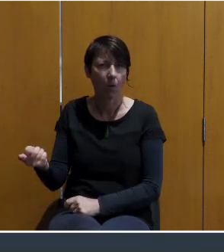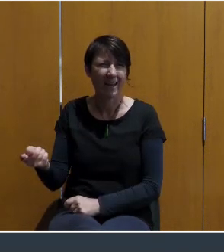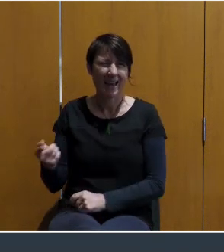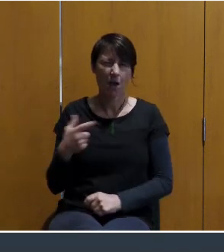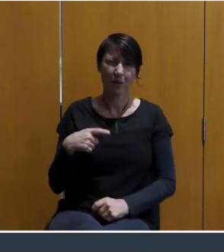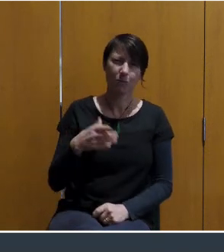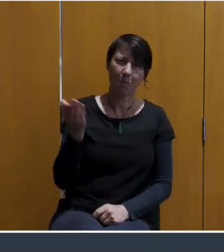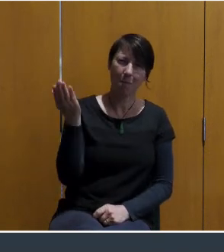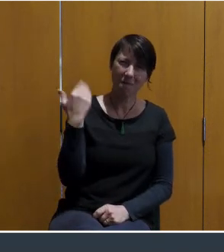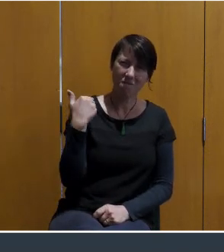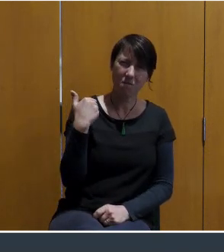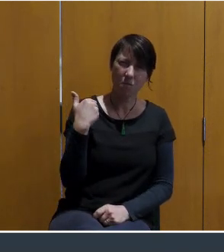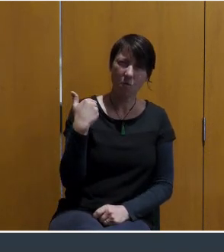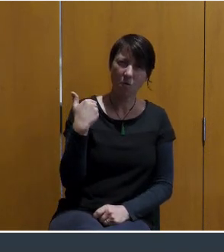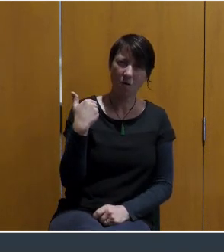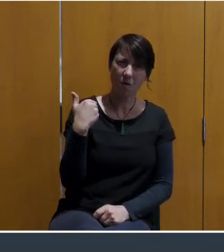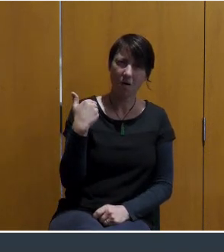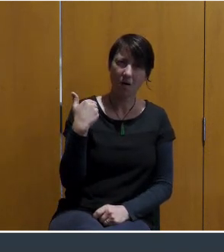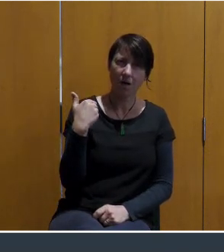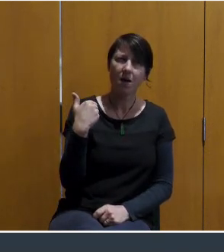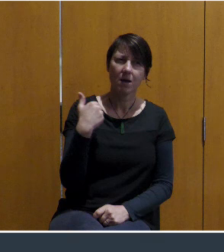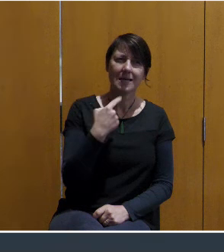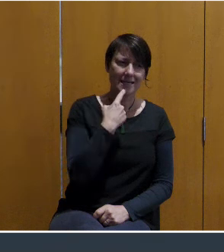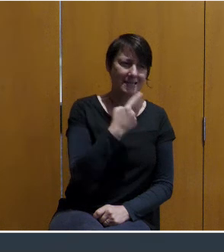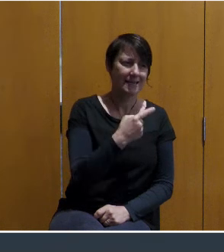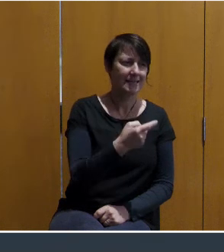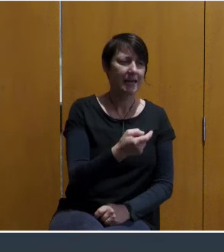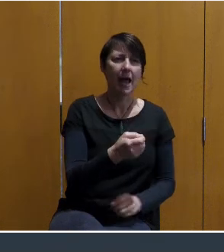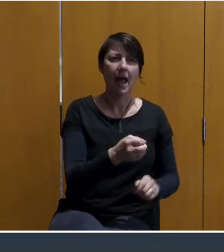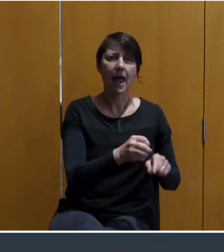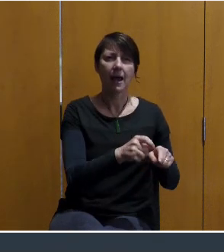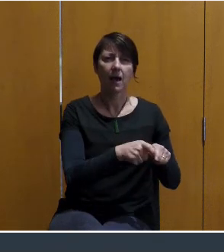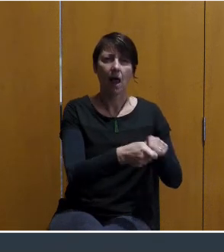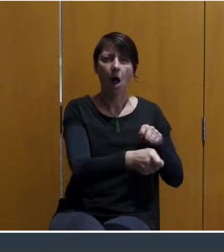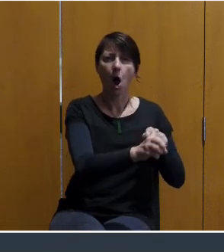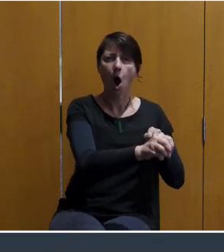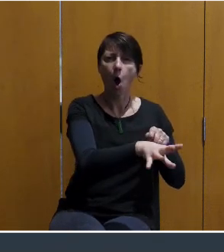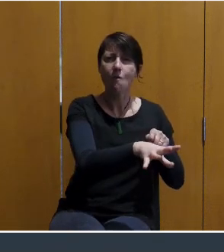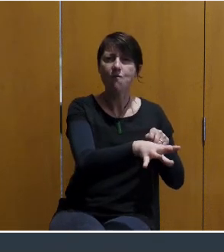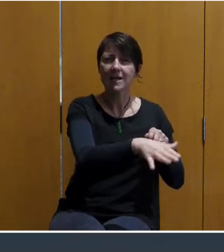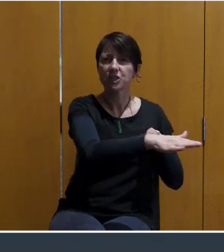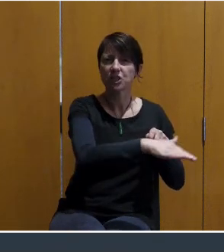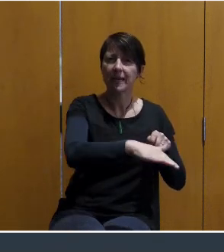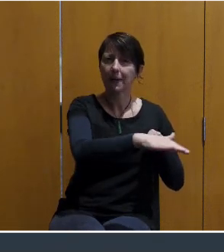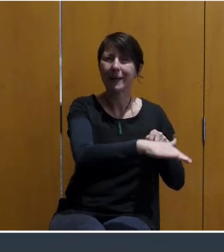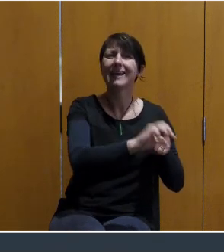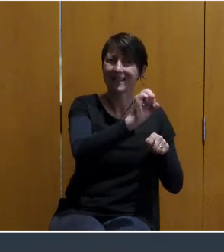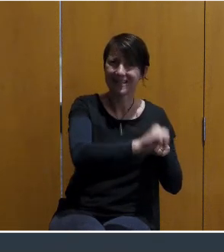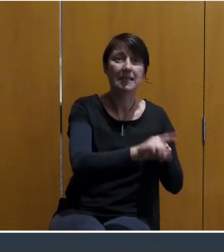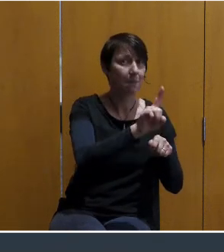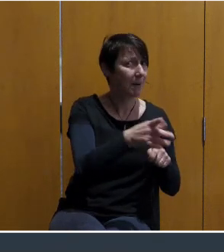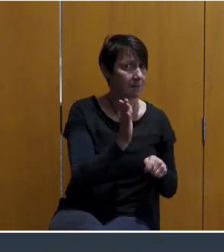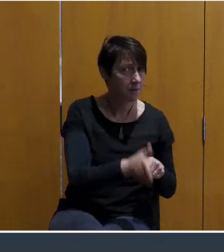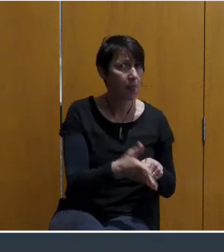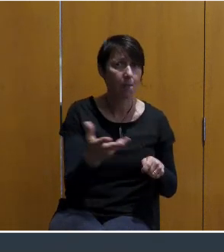off-leash area provided it was under control, but may not be applicable since we've made that substantial change. Mm-hmm. I will